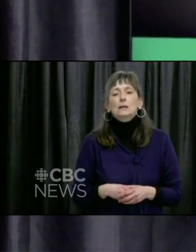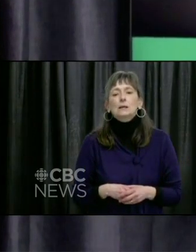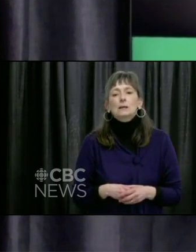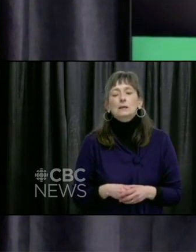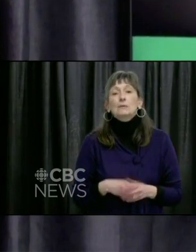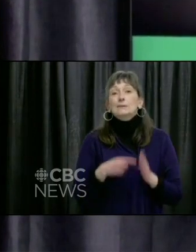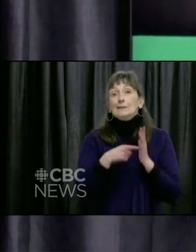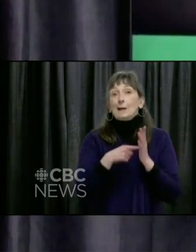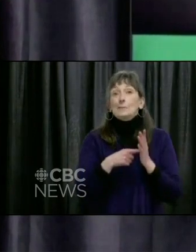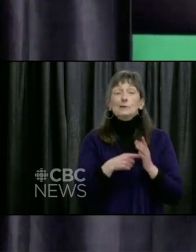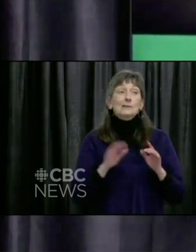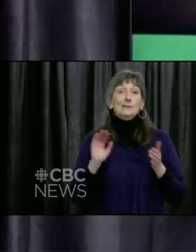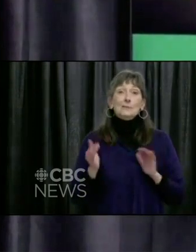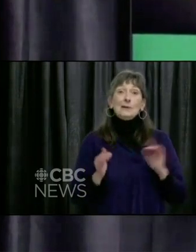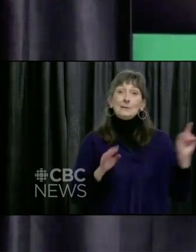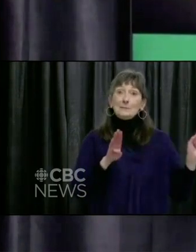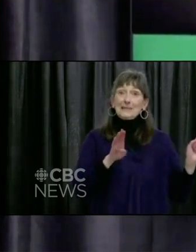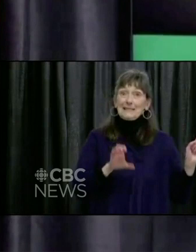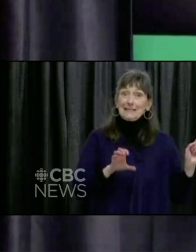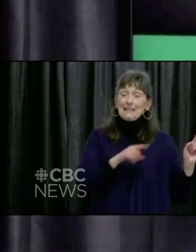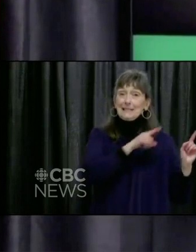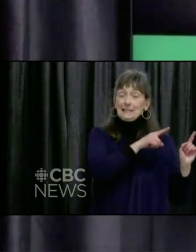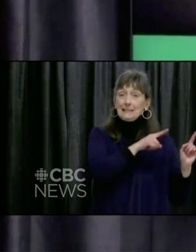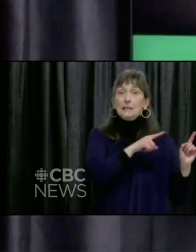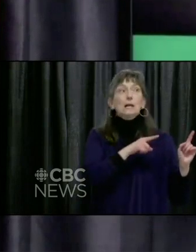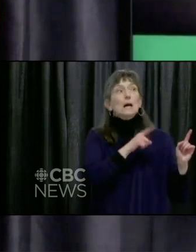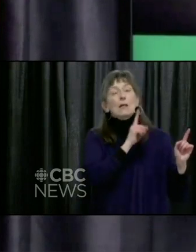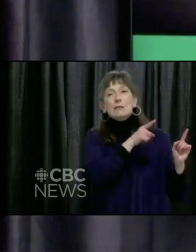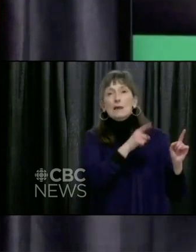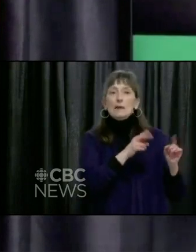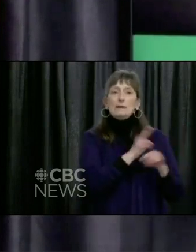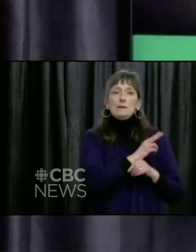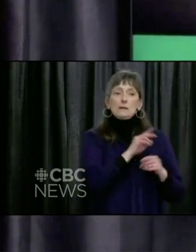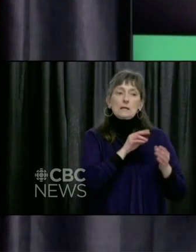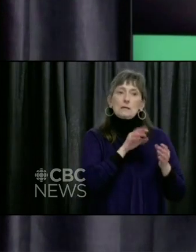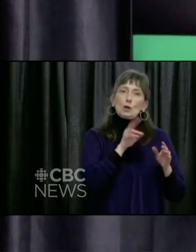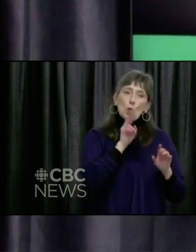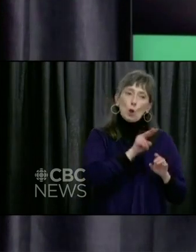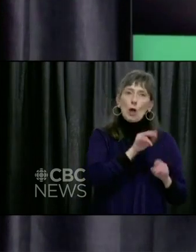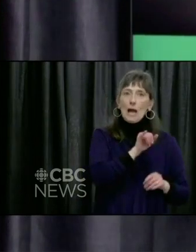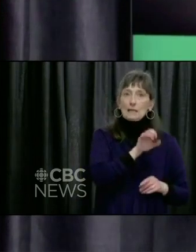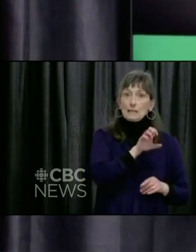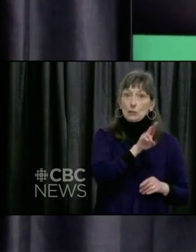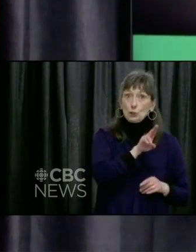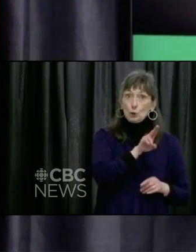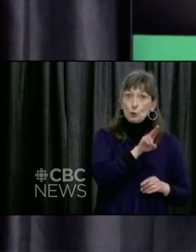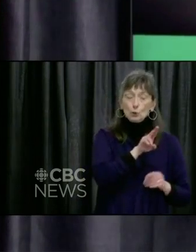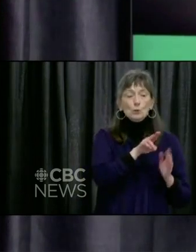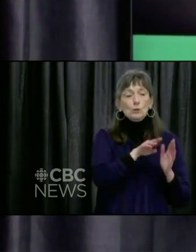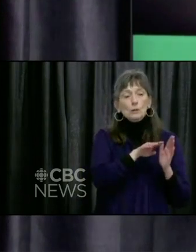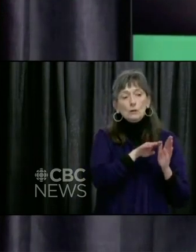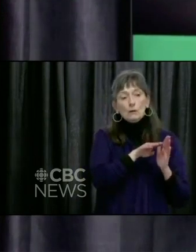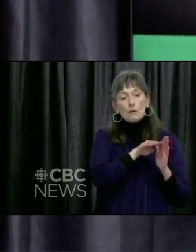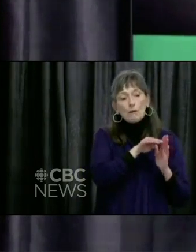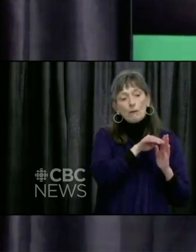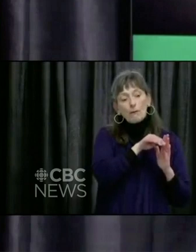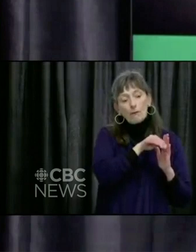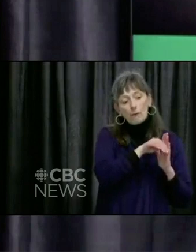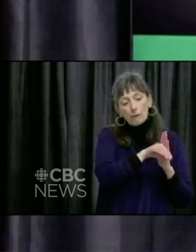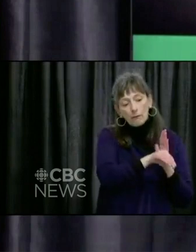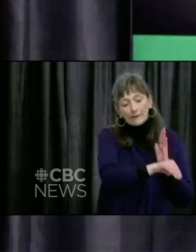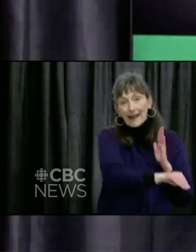British Columbia, they used an anchor for ICU admissions. There was a tendency for it to go down, and then they